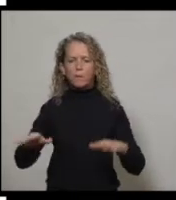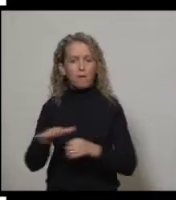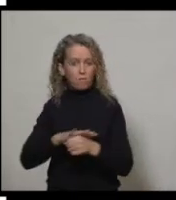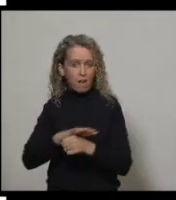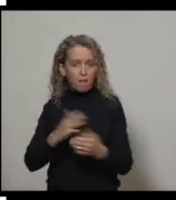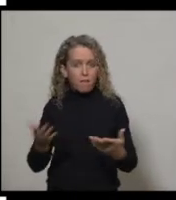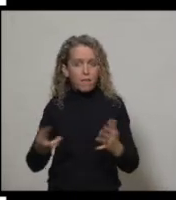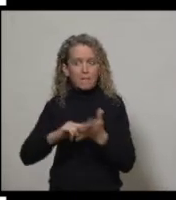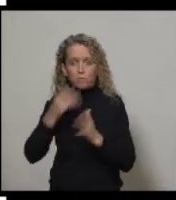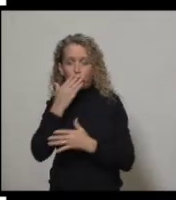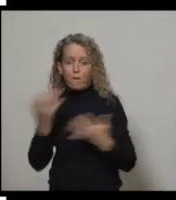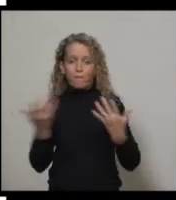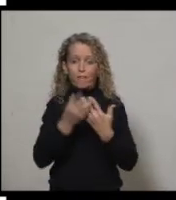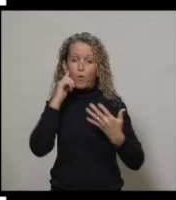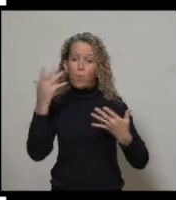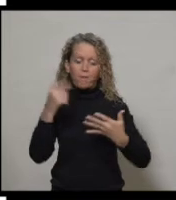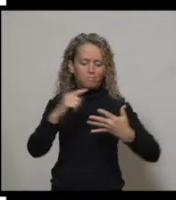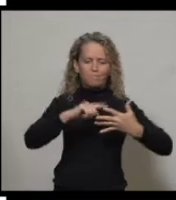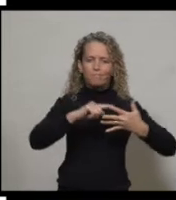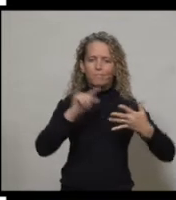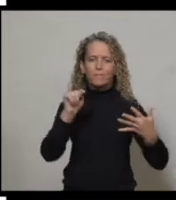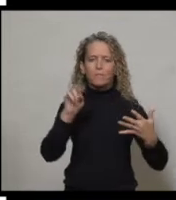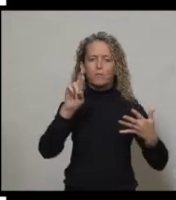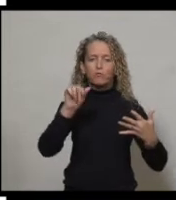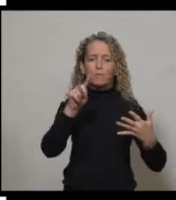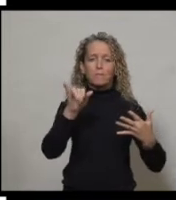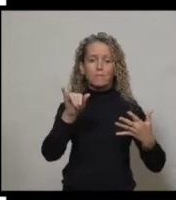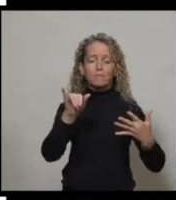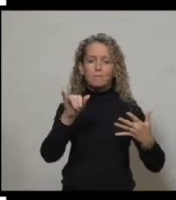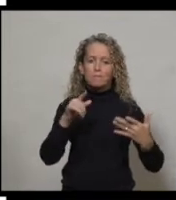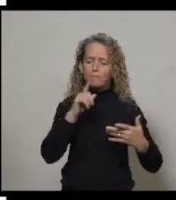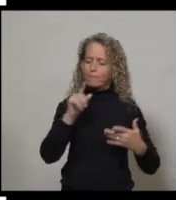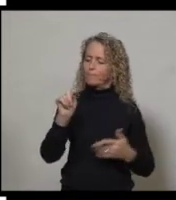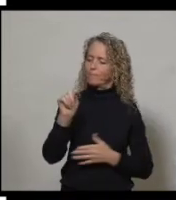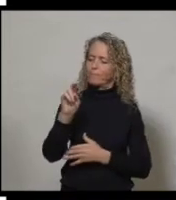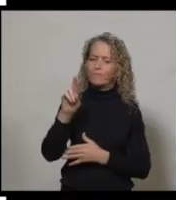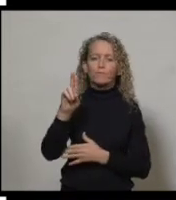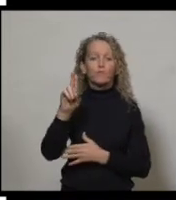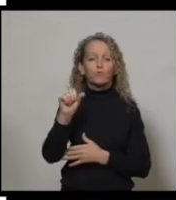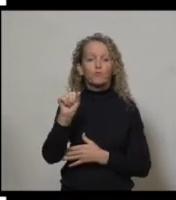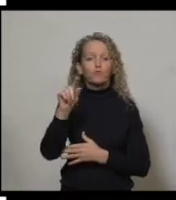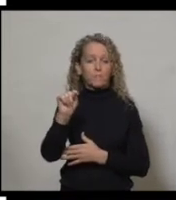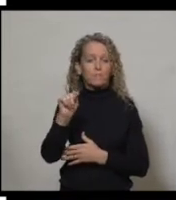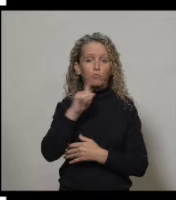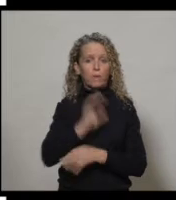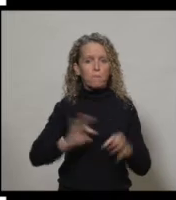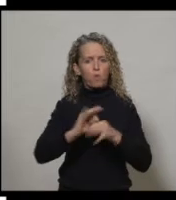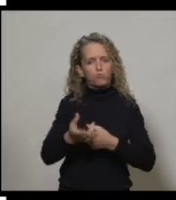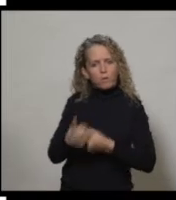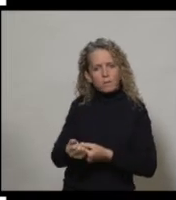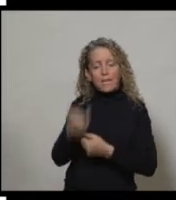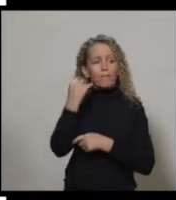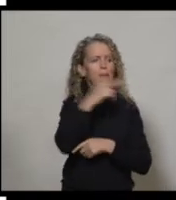principle, trustworthiness. So we want to create those safe, beautiful spaces, but they can be beautiful, but if we're not in a